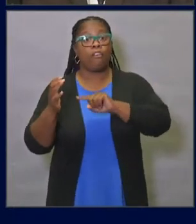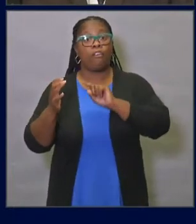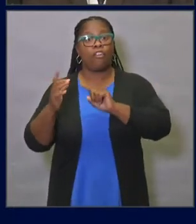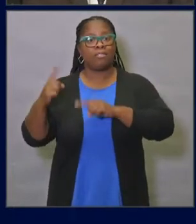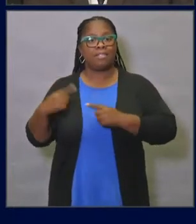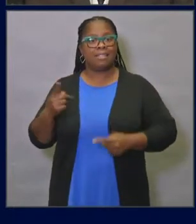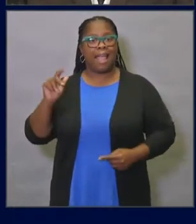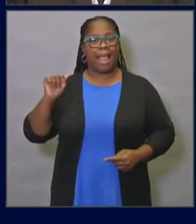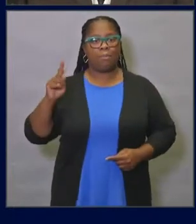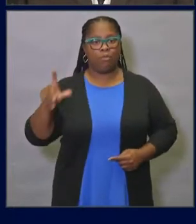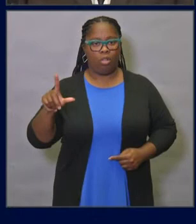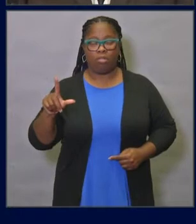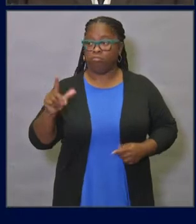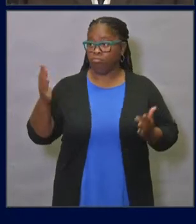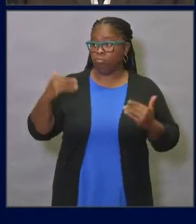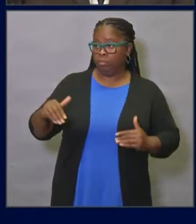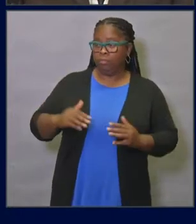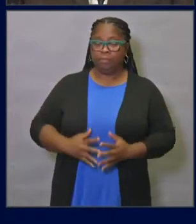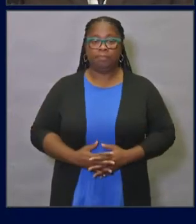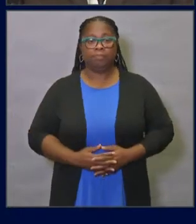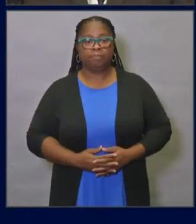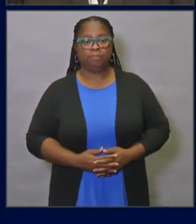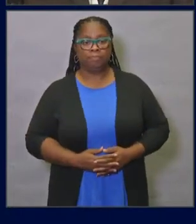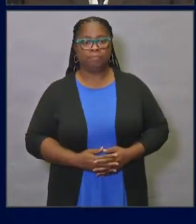since April. If we can go to the next slide.